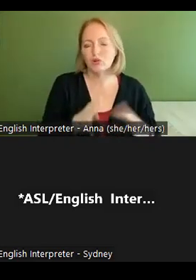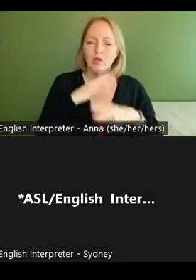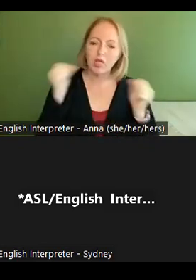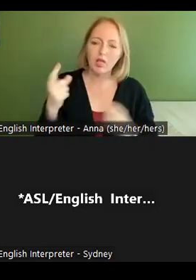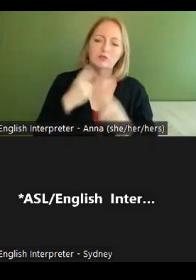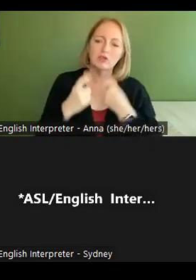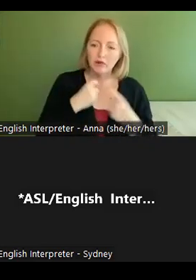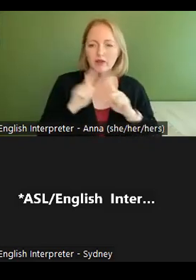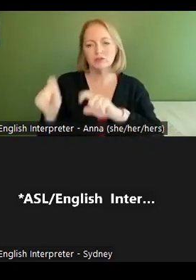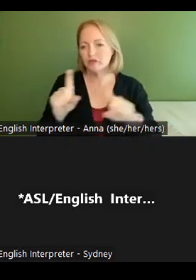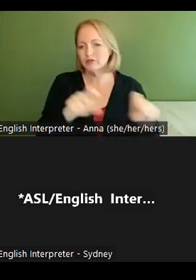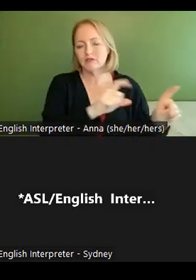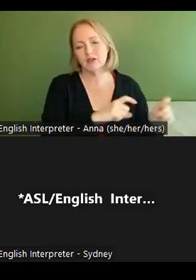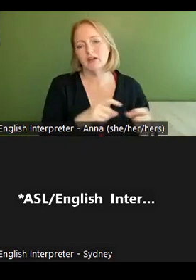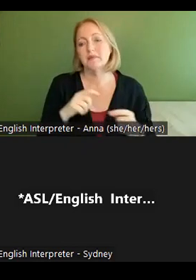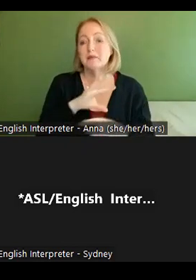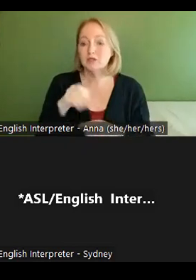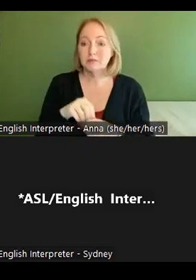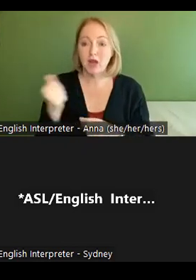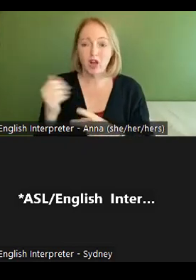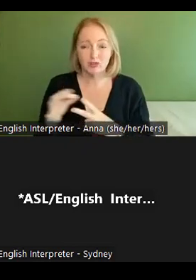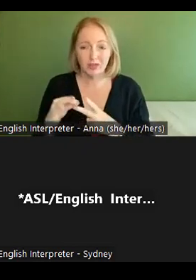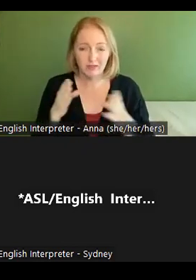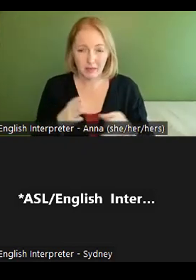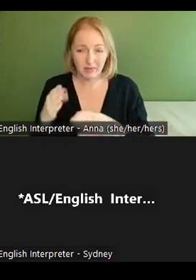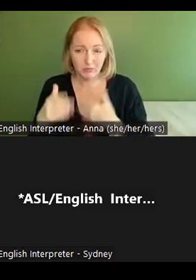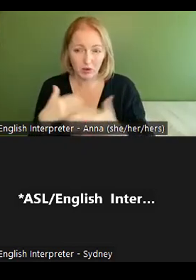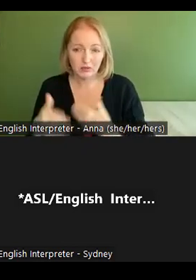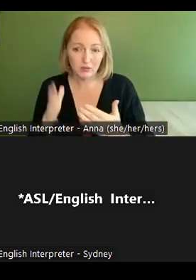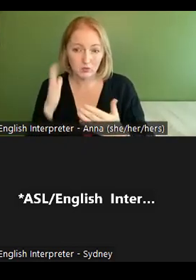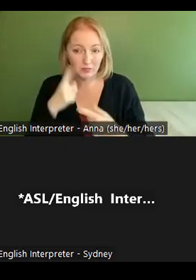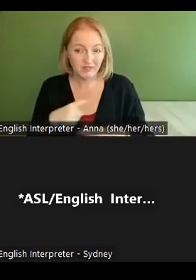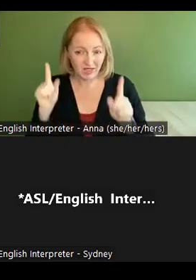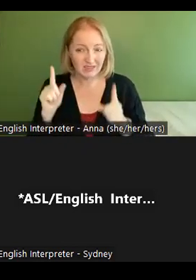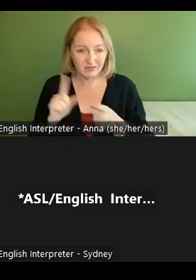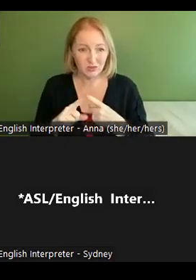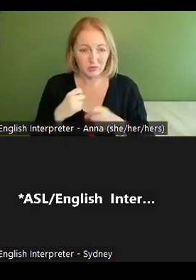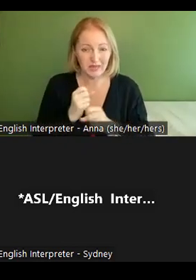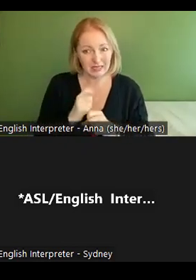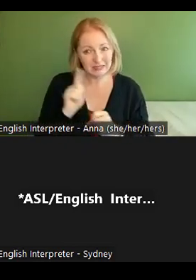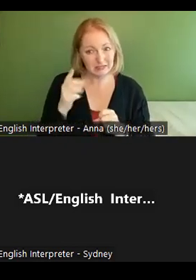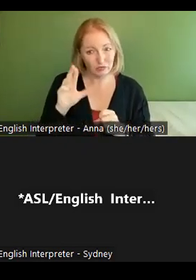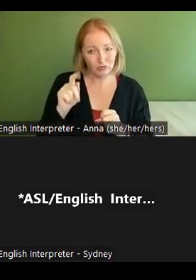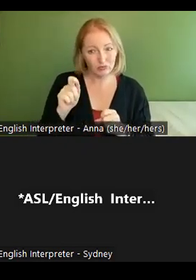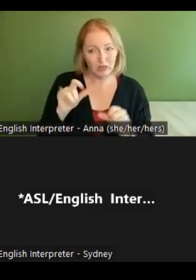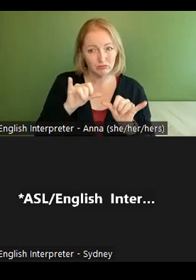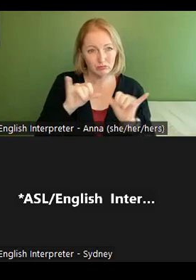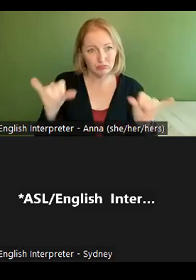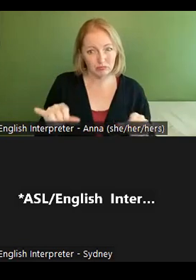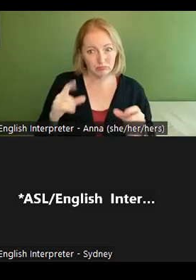whether participating in the alternative methodology process now underway will be effective in bringing about a single rate structure based on cost of